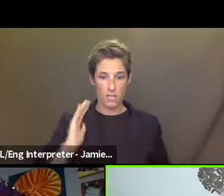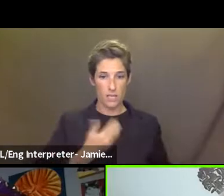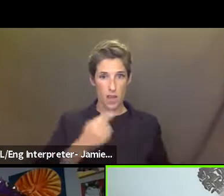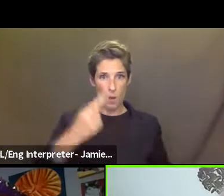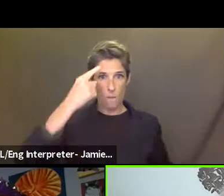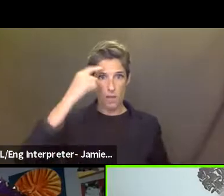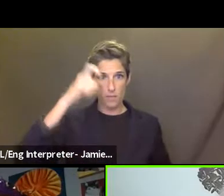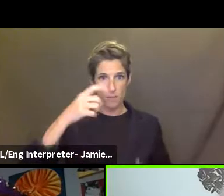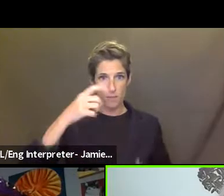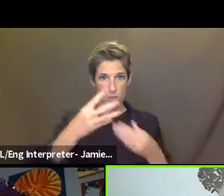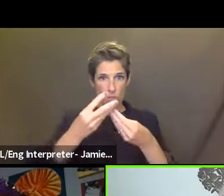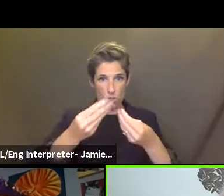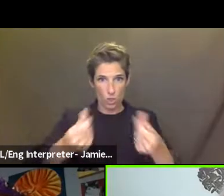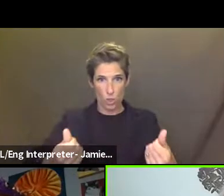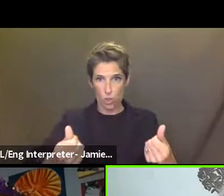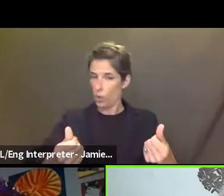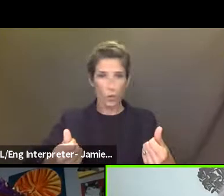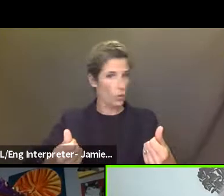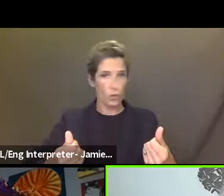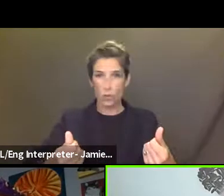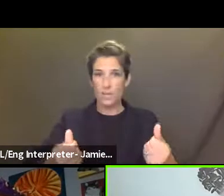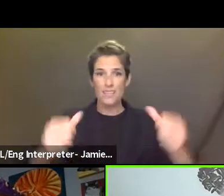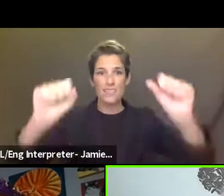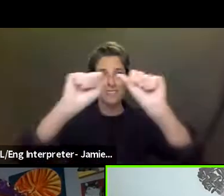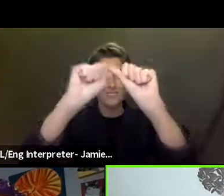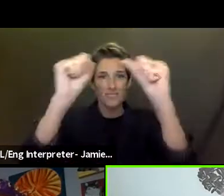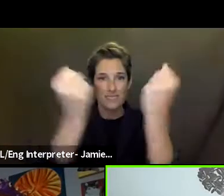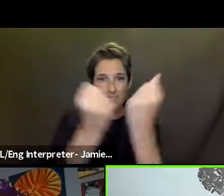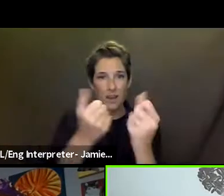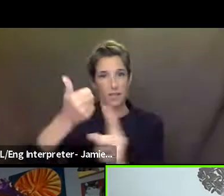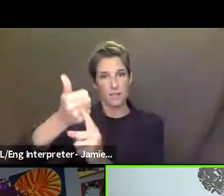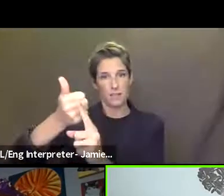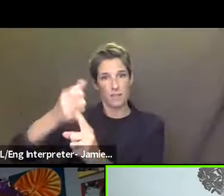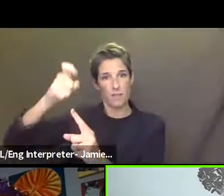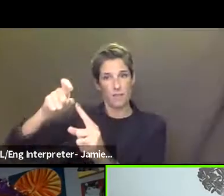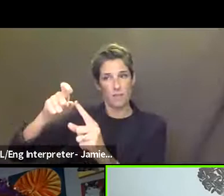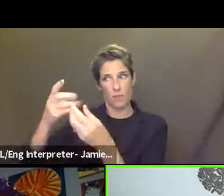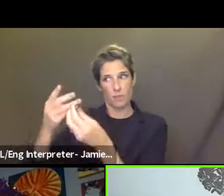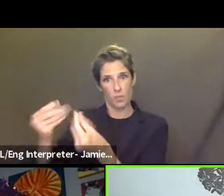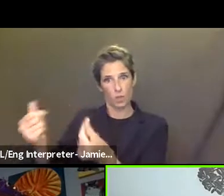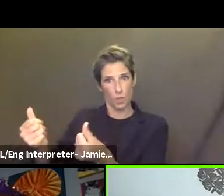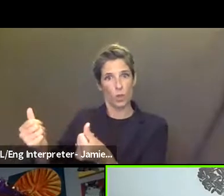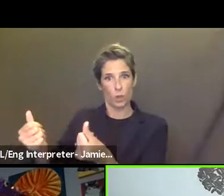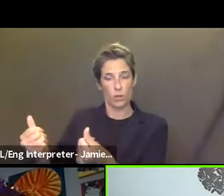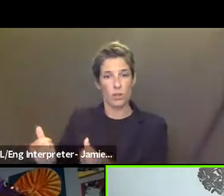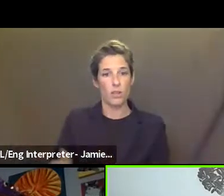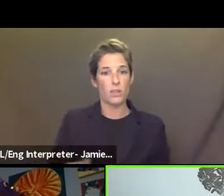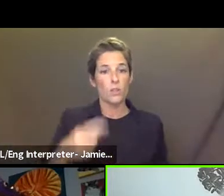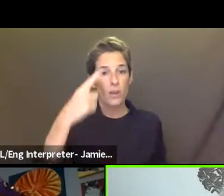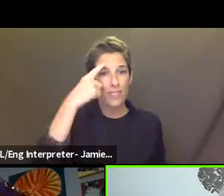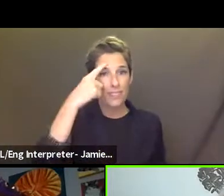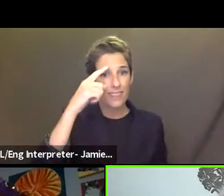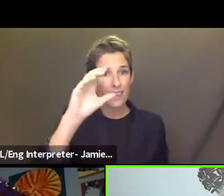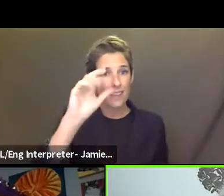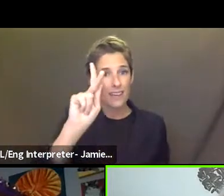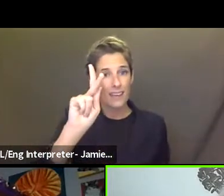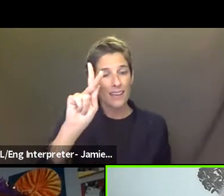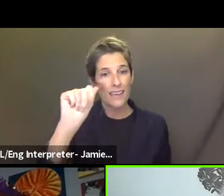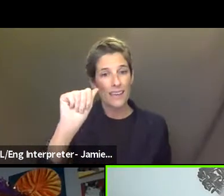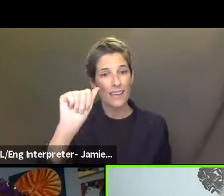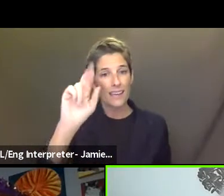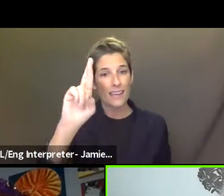that society needs to be cured. And I think Karen's concept of control, compliance,